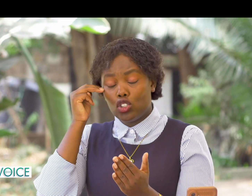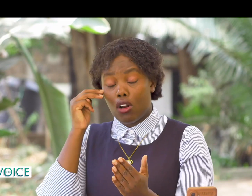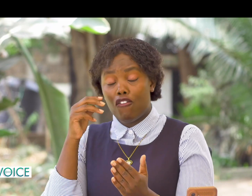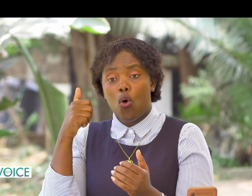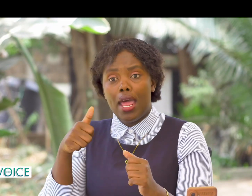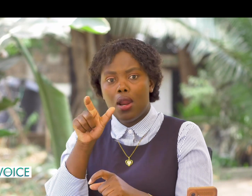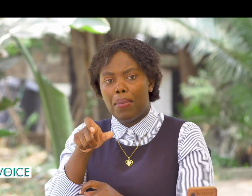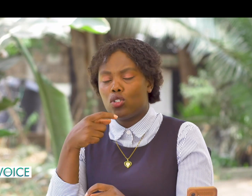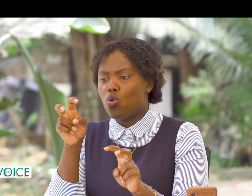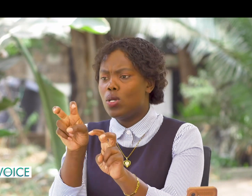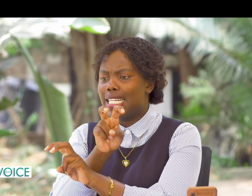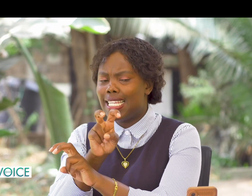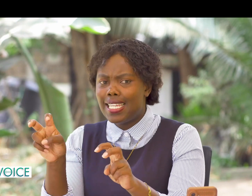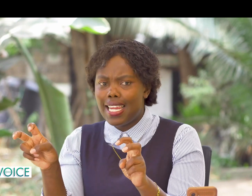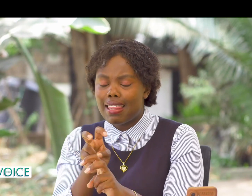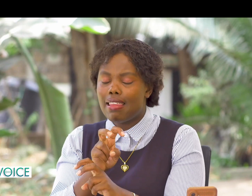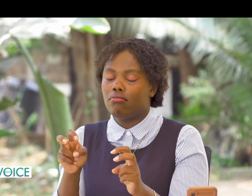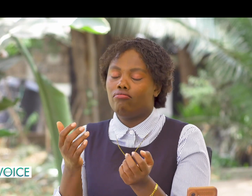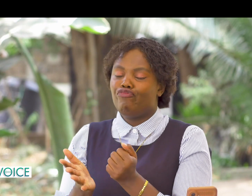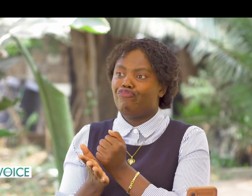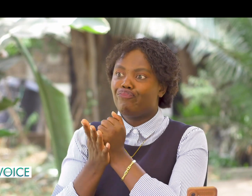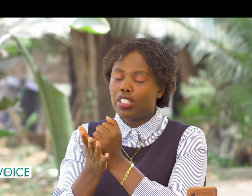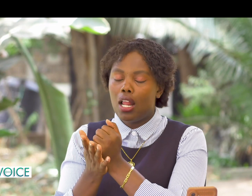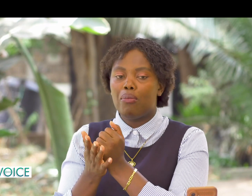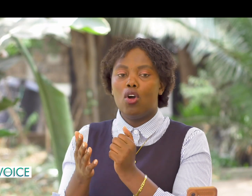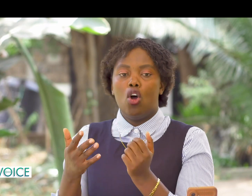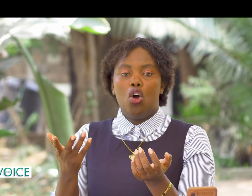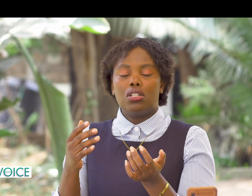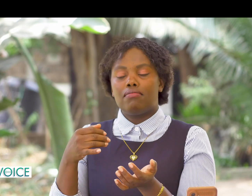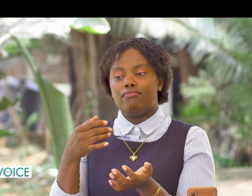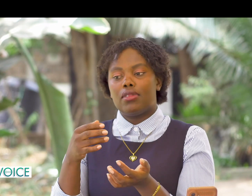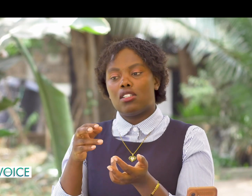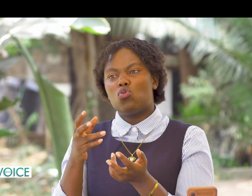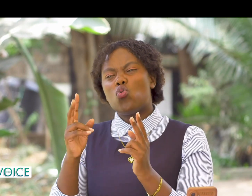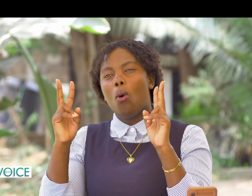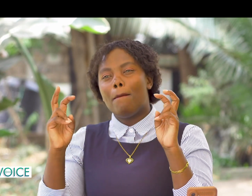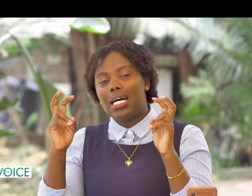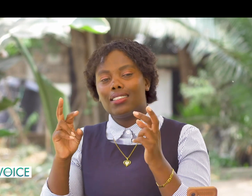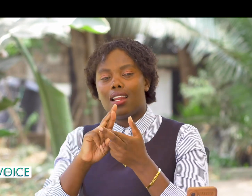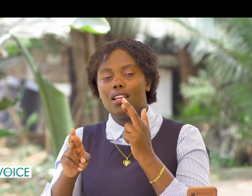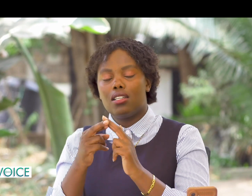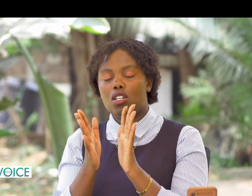for mental health for any person who is looking for help